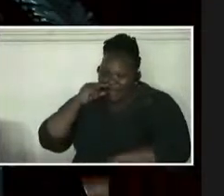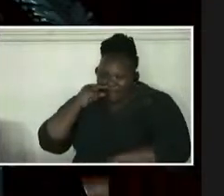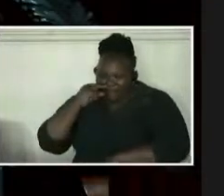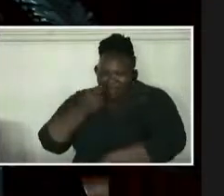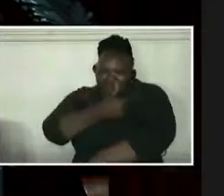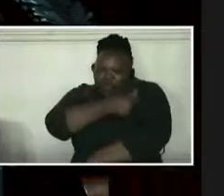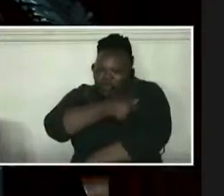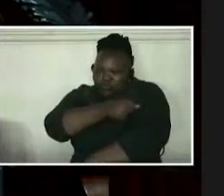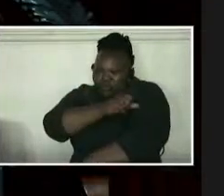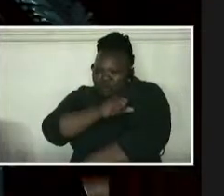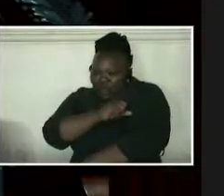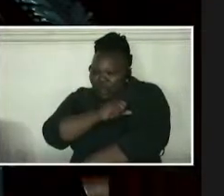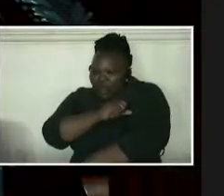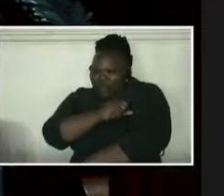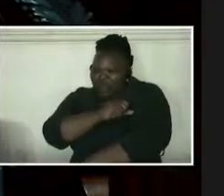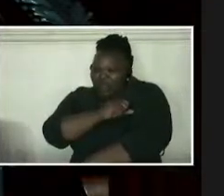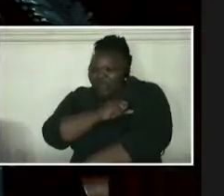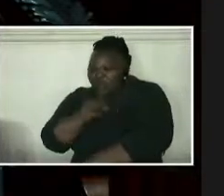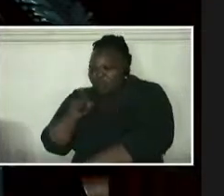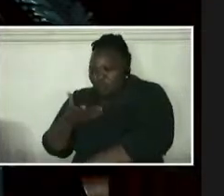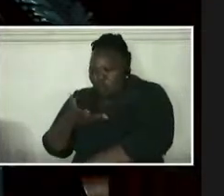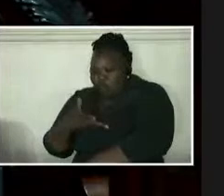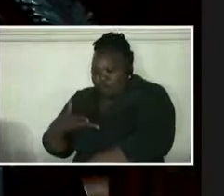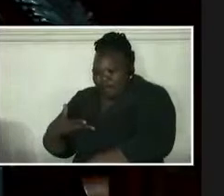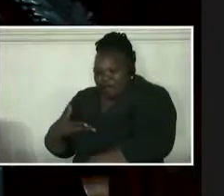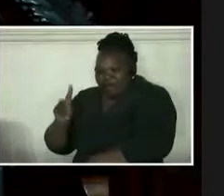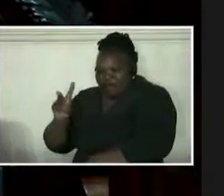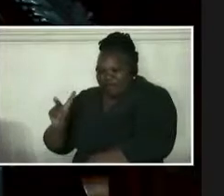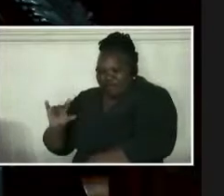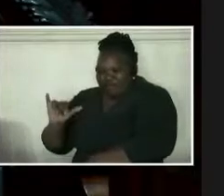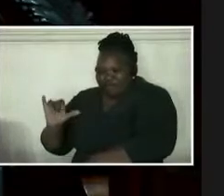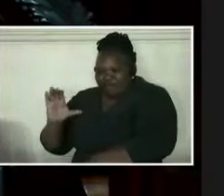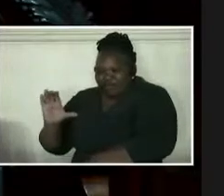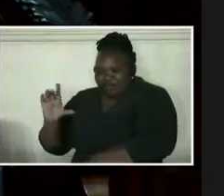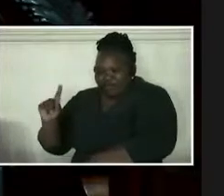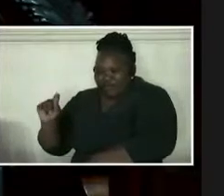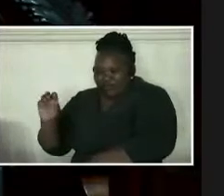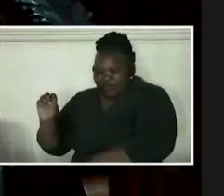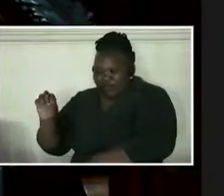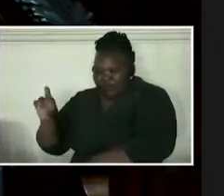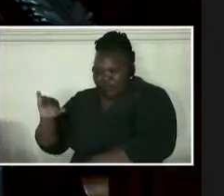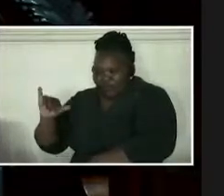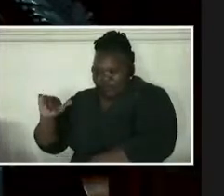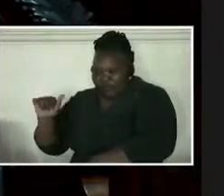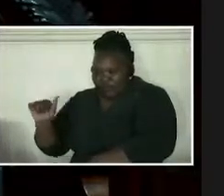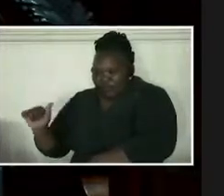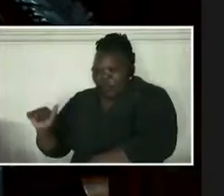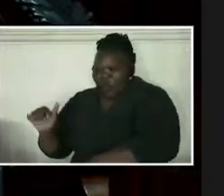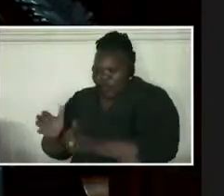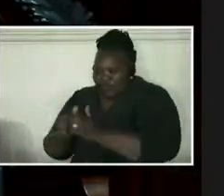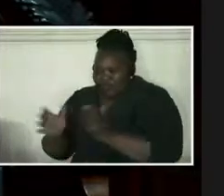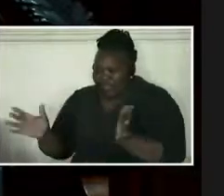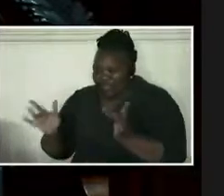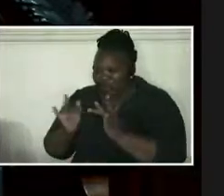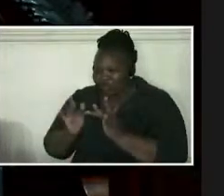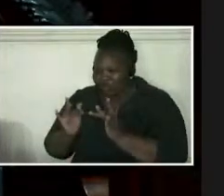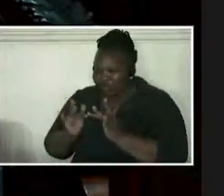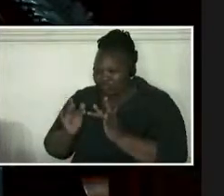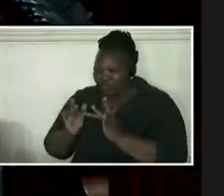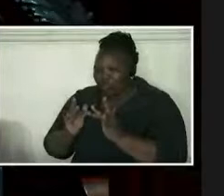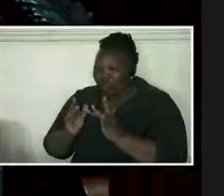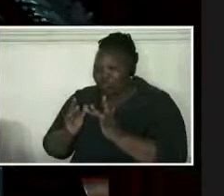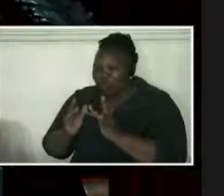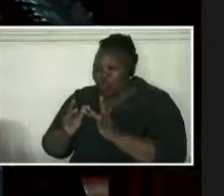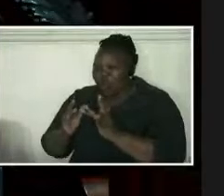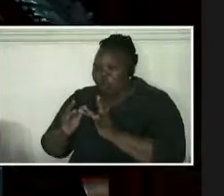hospital after this giant of our liberation movement jefferson will we will soon be starting consultations with the community of